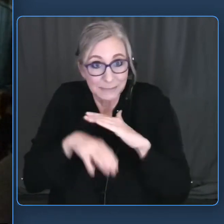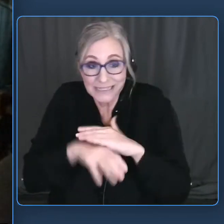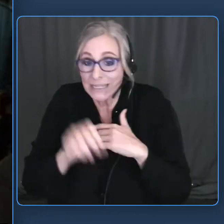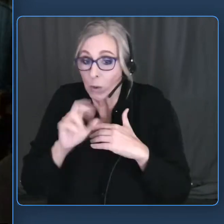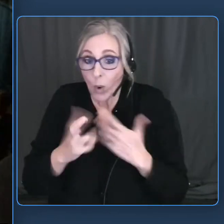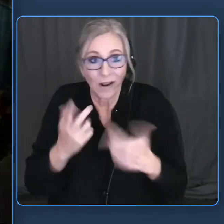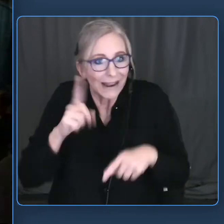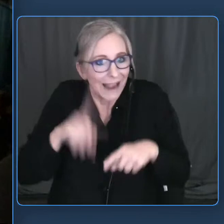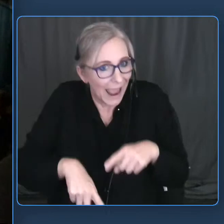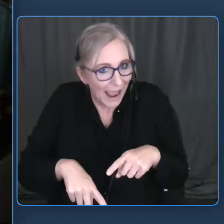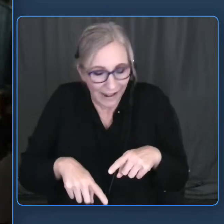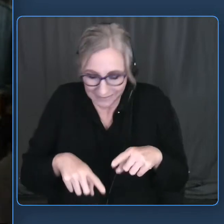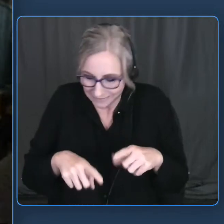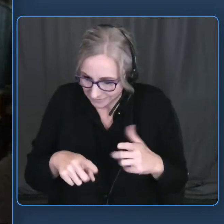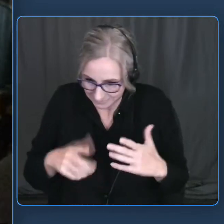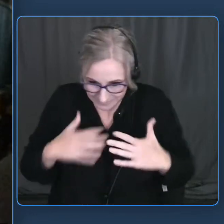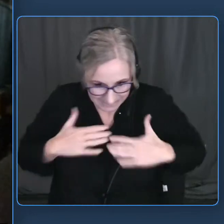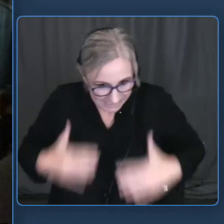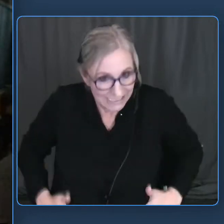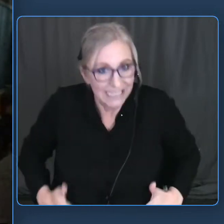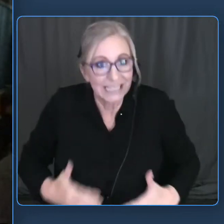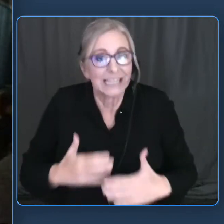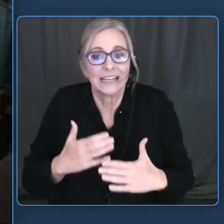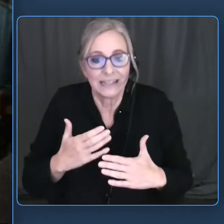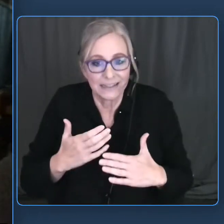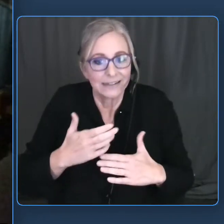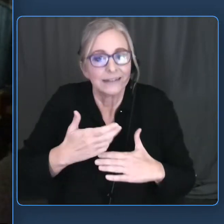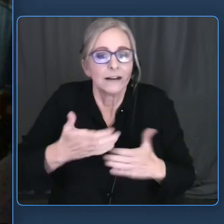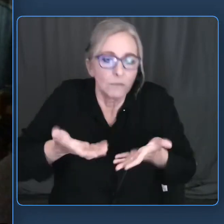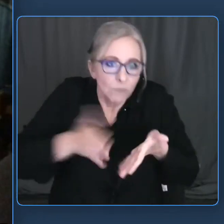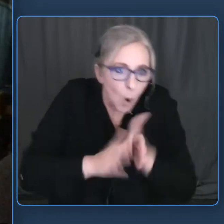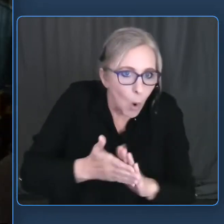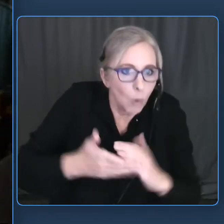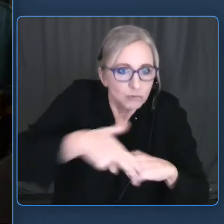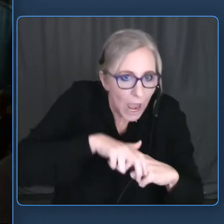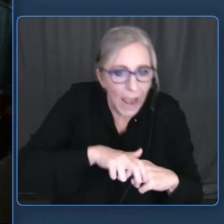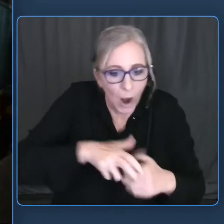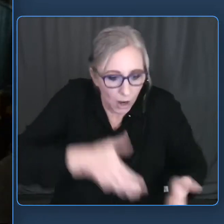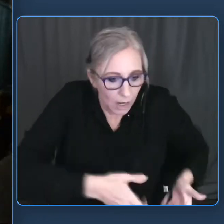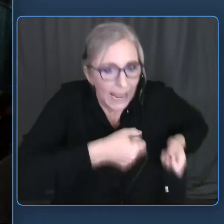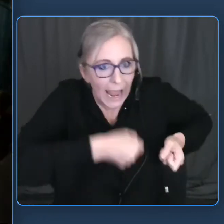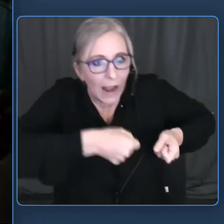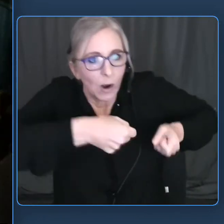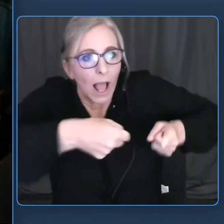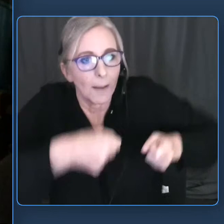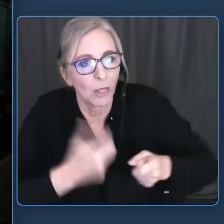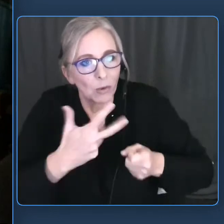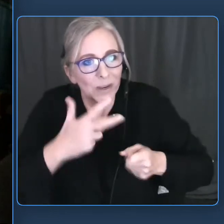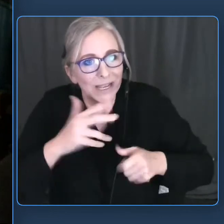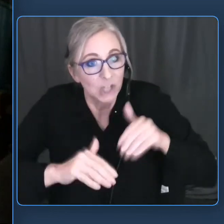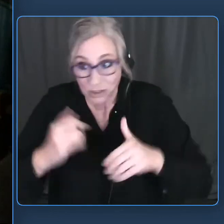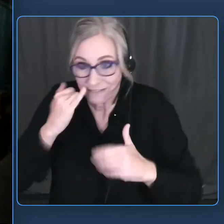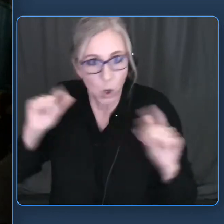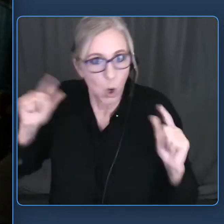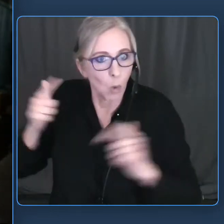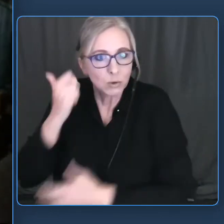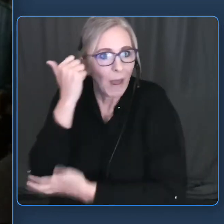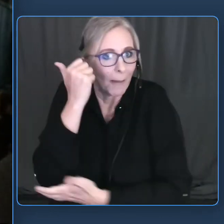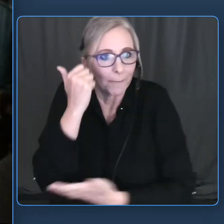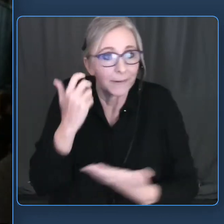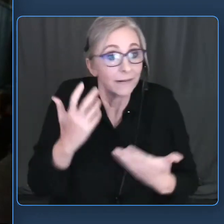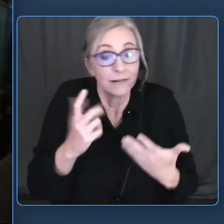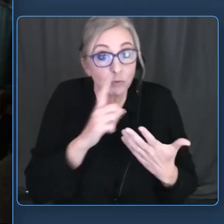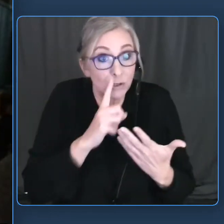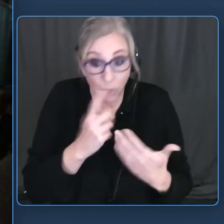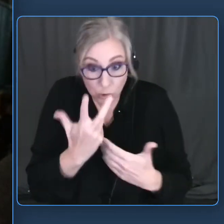or the capability to get up, fold the chair up and carry it up those 3 stairs or something, or if there's no one to assist, those